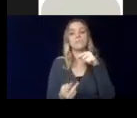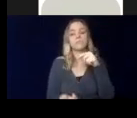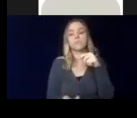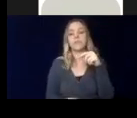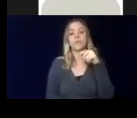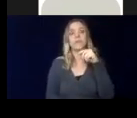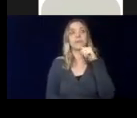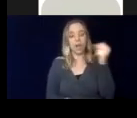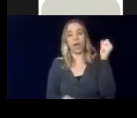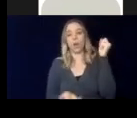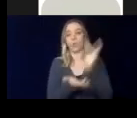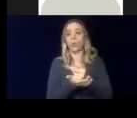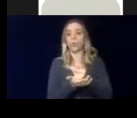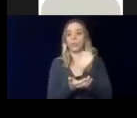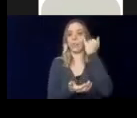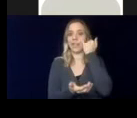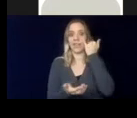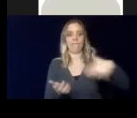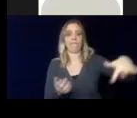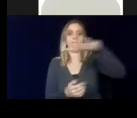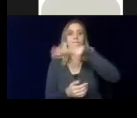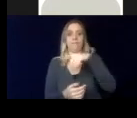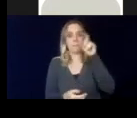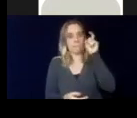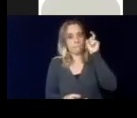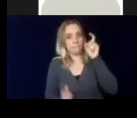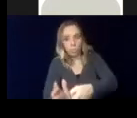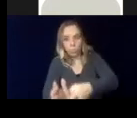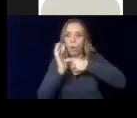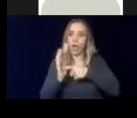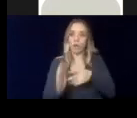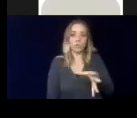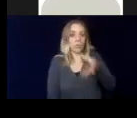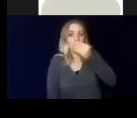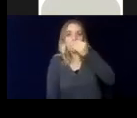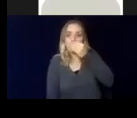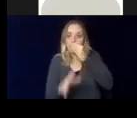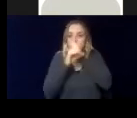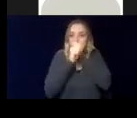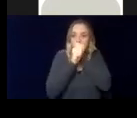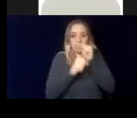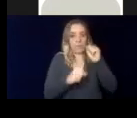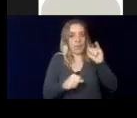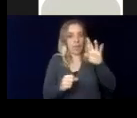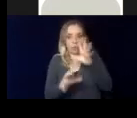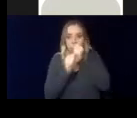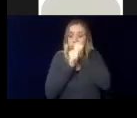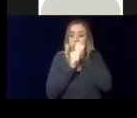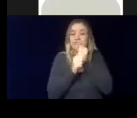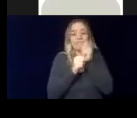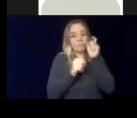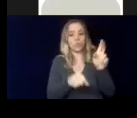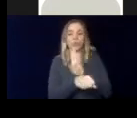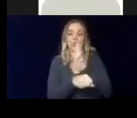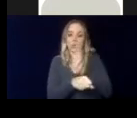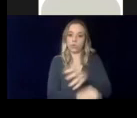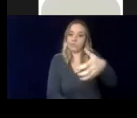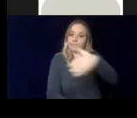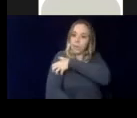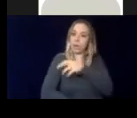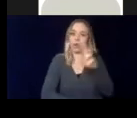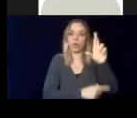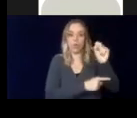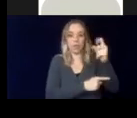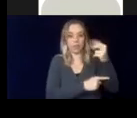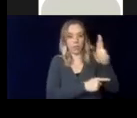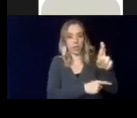highly aerosolized situations. So you need a powered air purifying respirator if you're going to do that. The above two do not work and they're